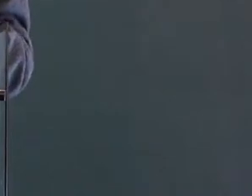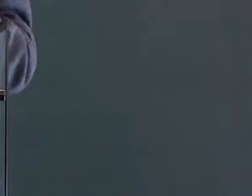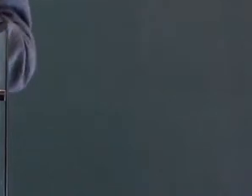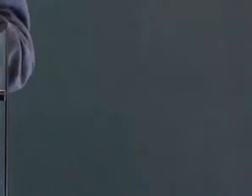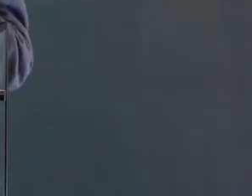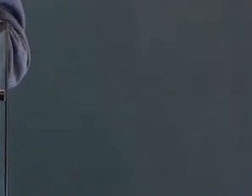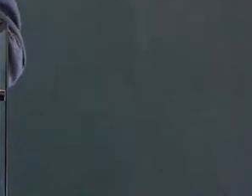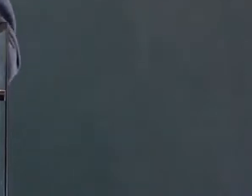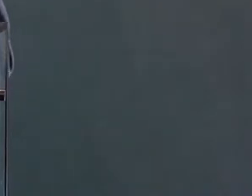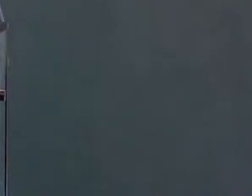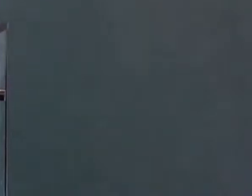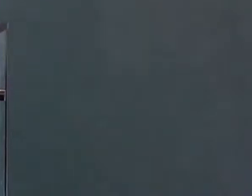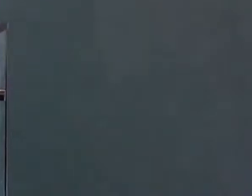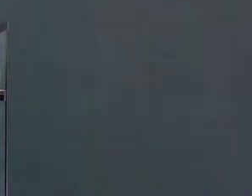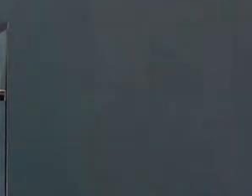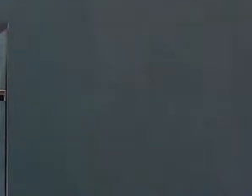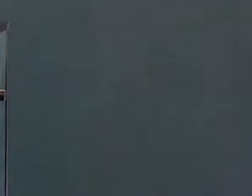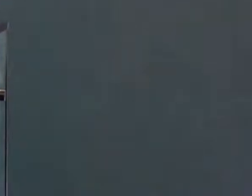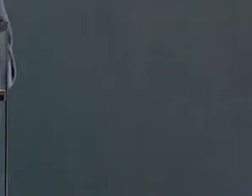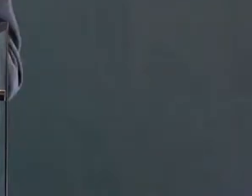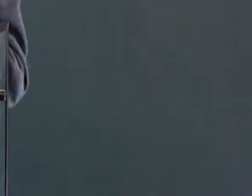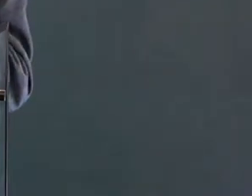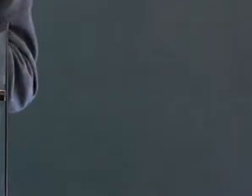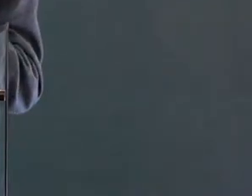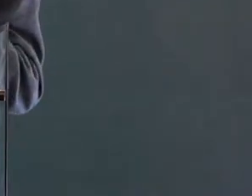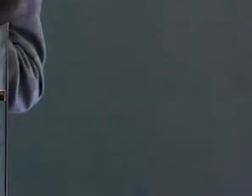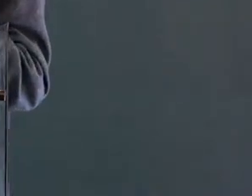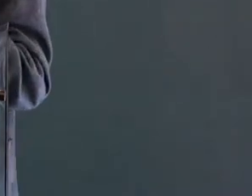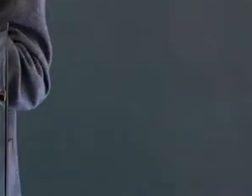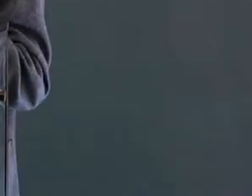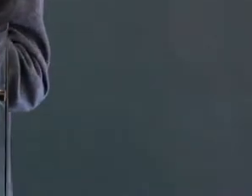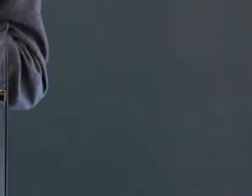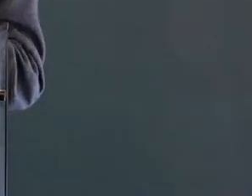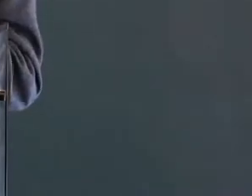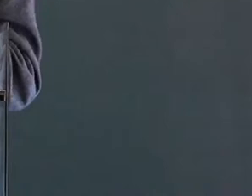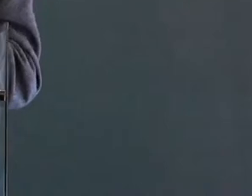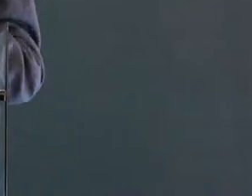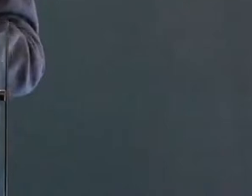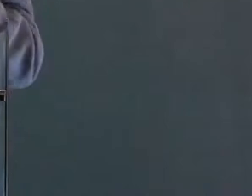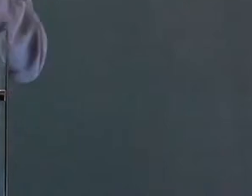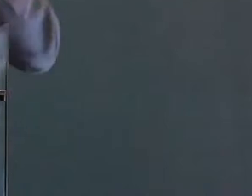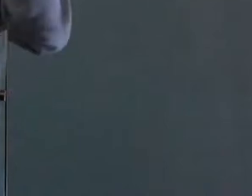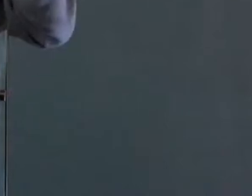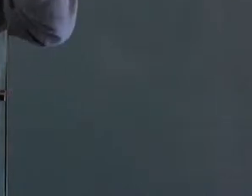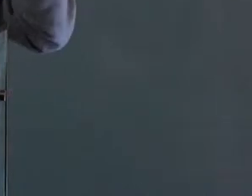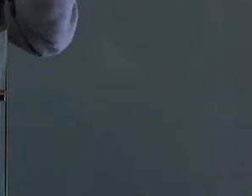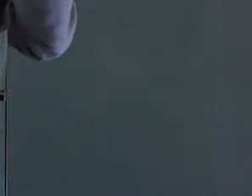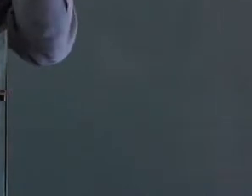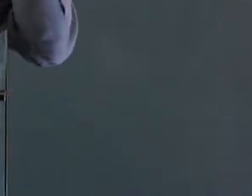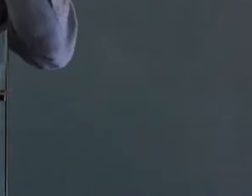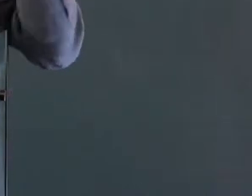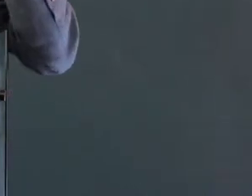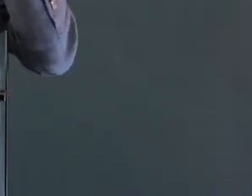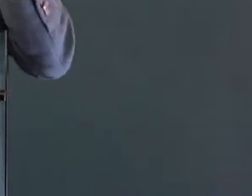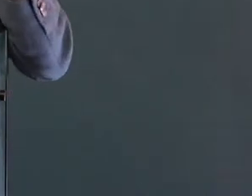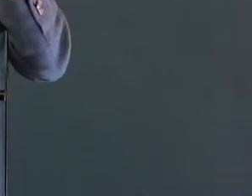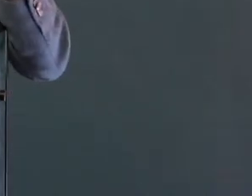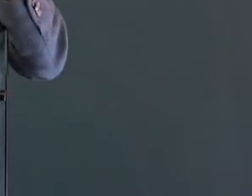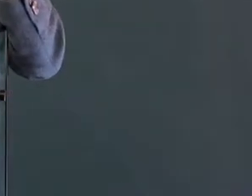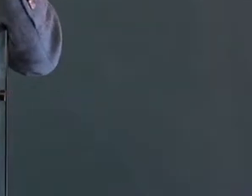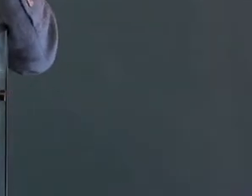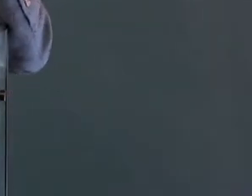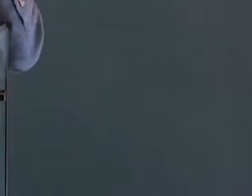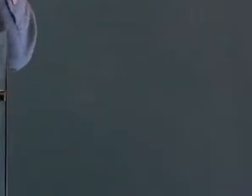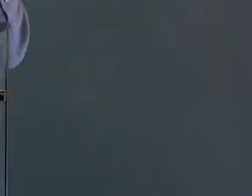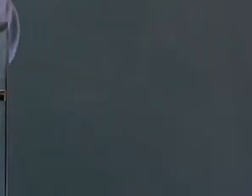who explores the ways in which the experiences of our babas, starting in the womb, even in the womb,